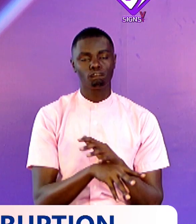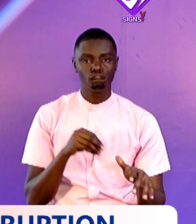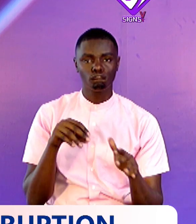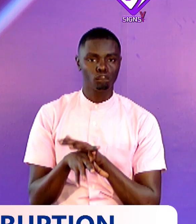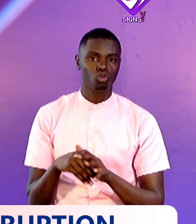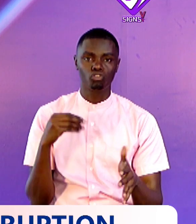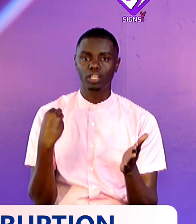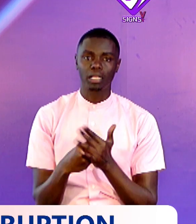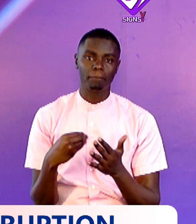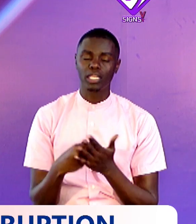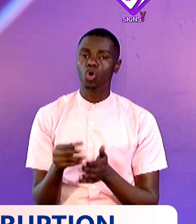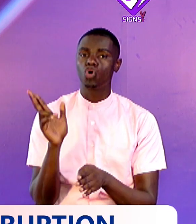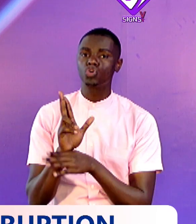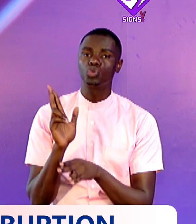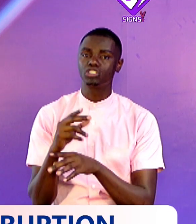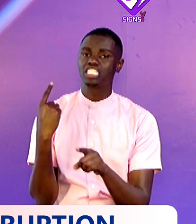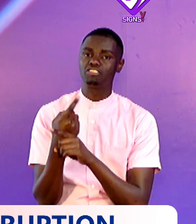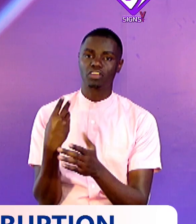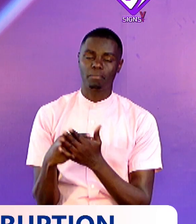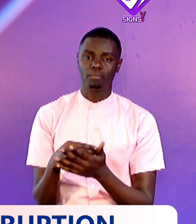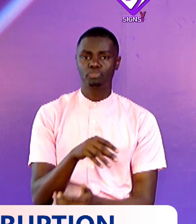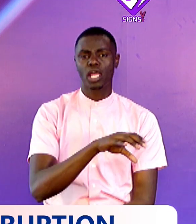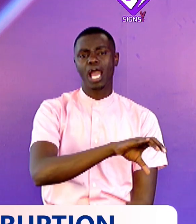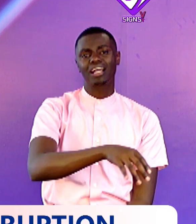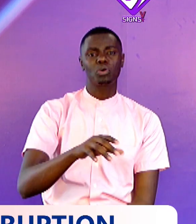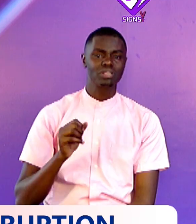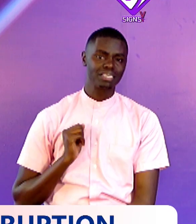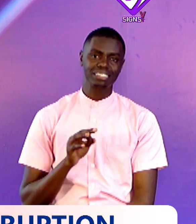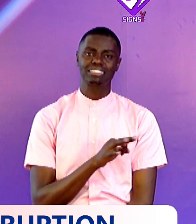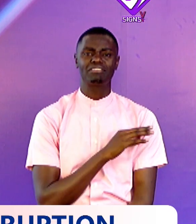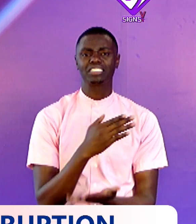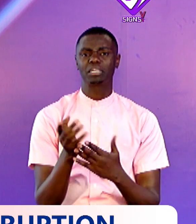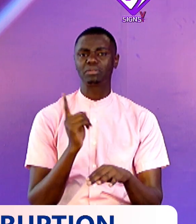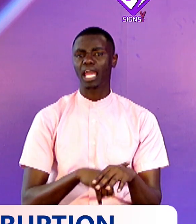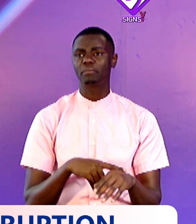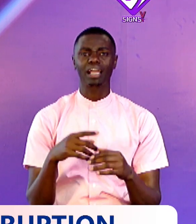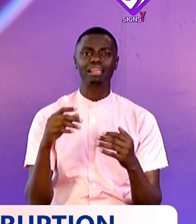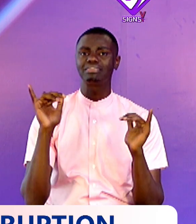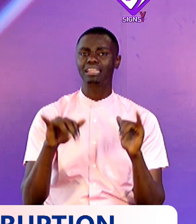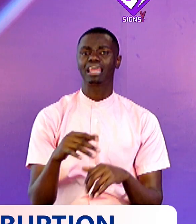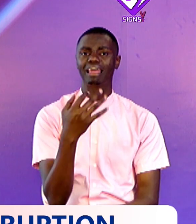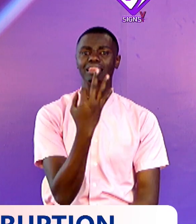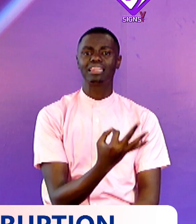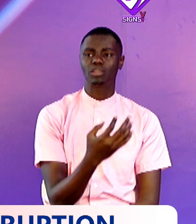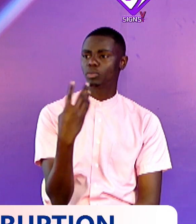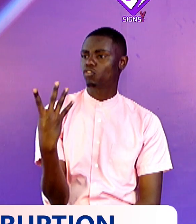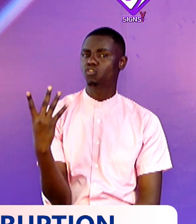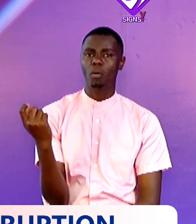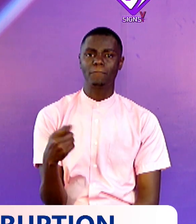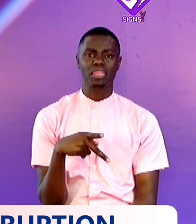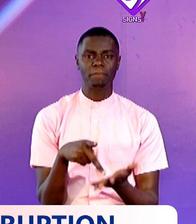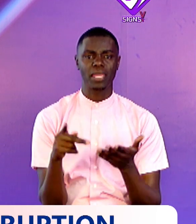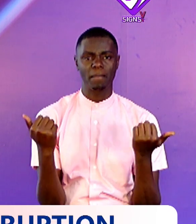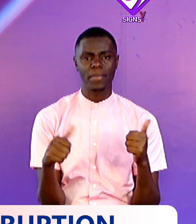is not supposed to be used. Remember that county staff sometimes can even go for 3-4 months. They have not been paid. So